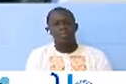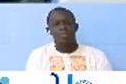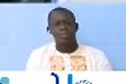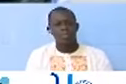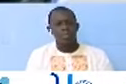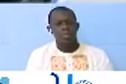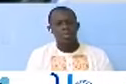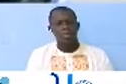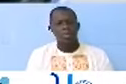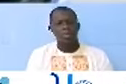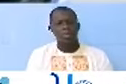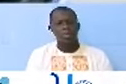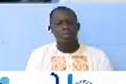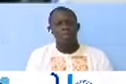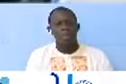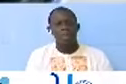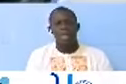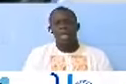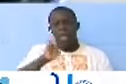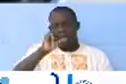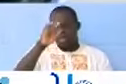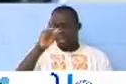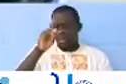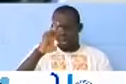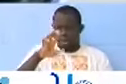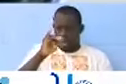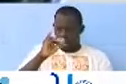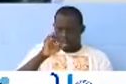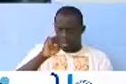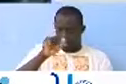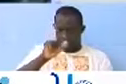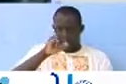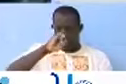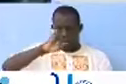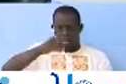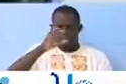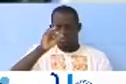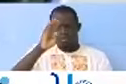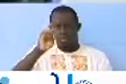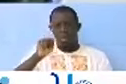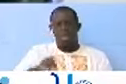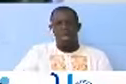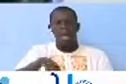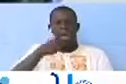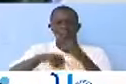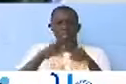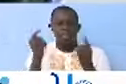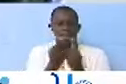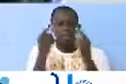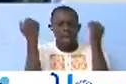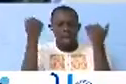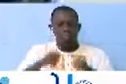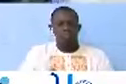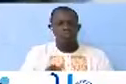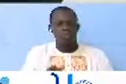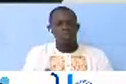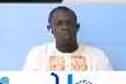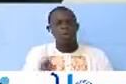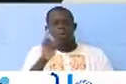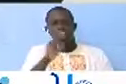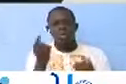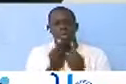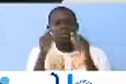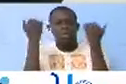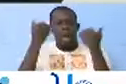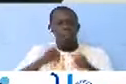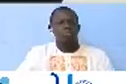Idrissa Job. At a cabin cooker. After the incident. Which incident are you referring to? Cabin cooker. Cabin